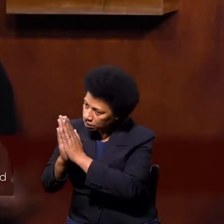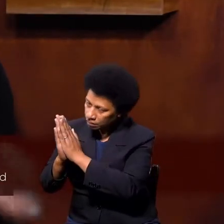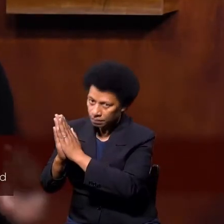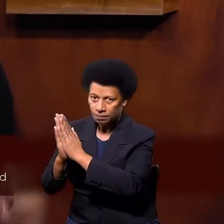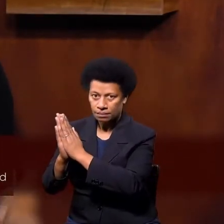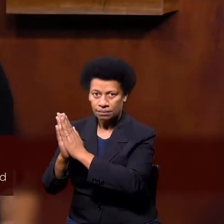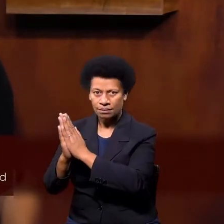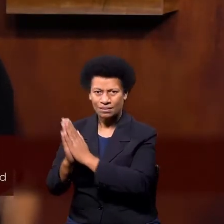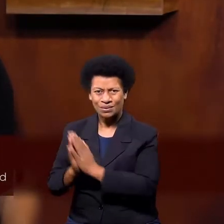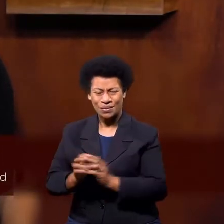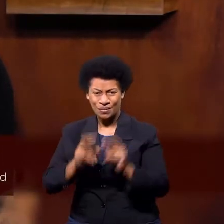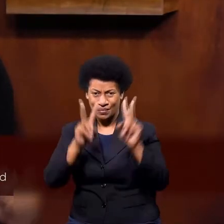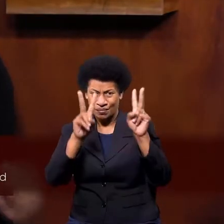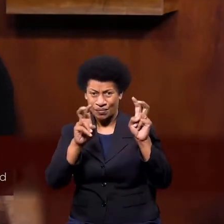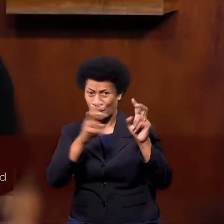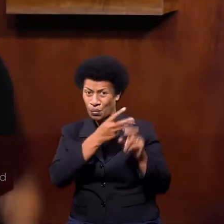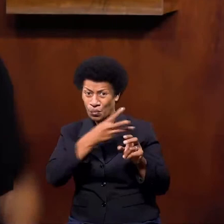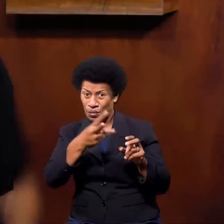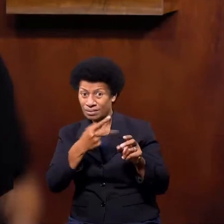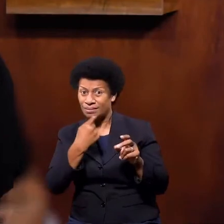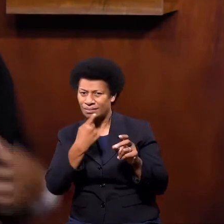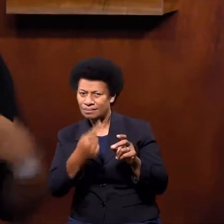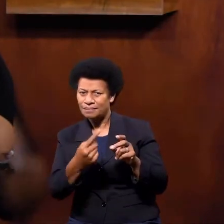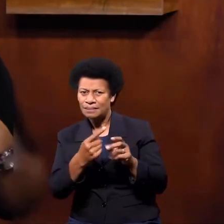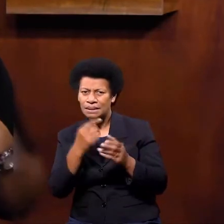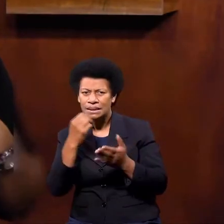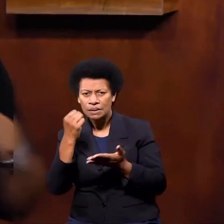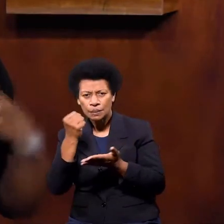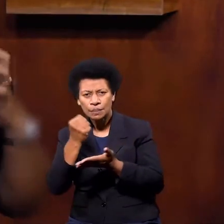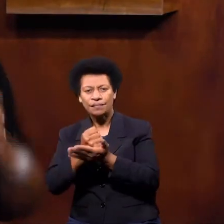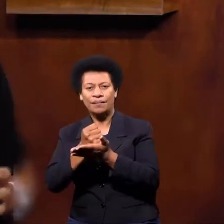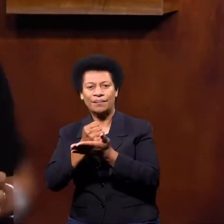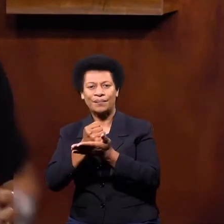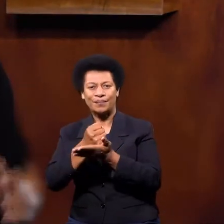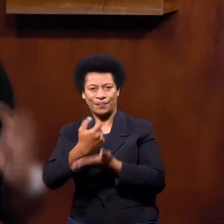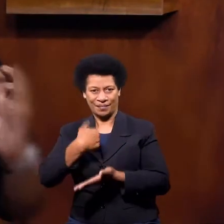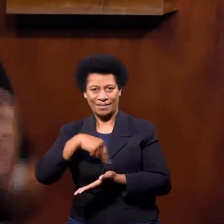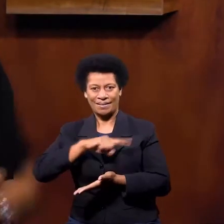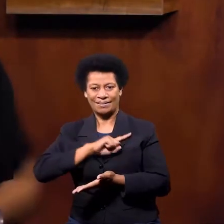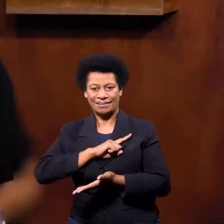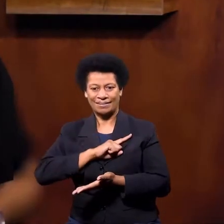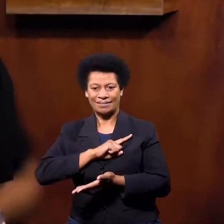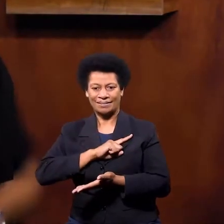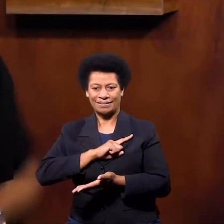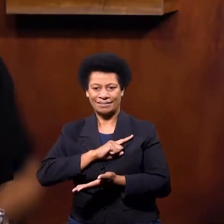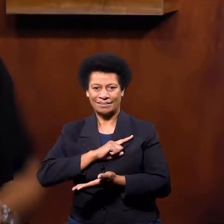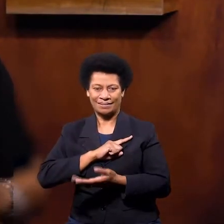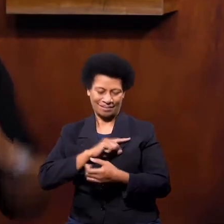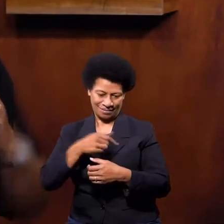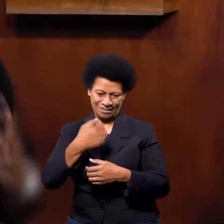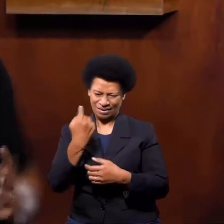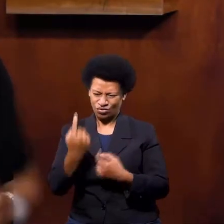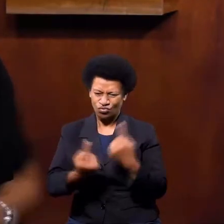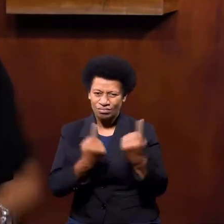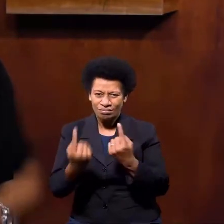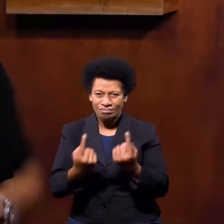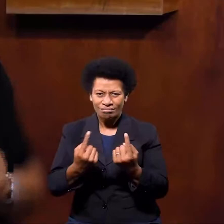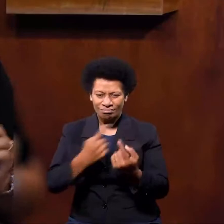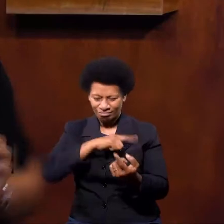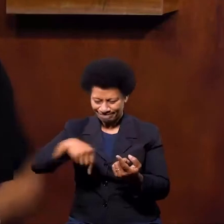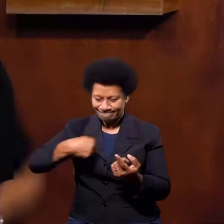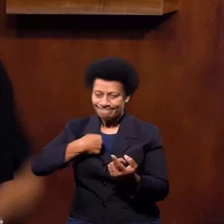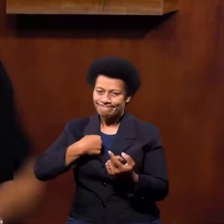that particular phrase as an affirmation that we need to appropriate aright our devotion,